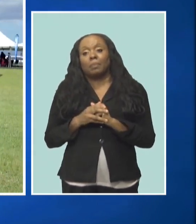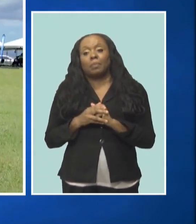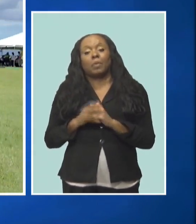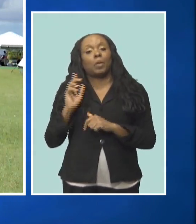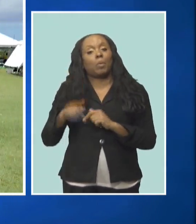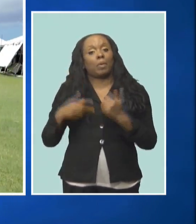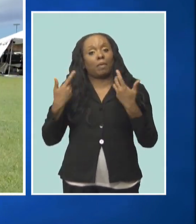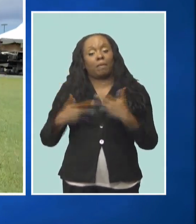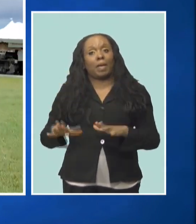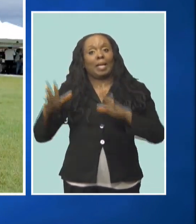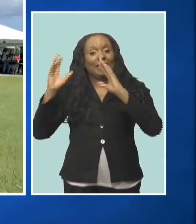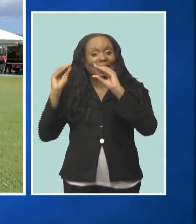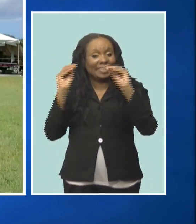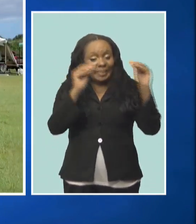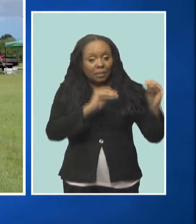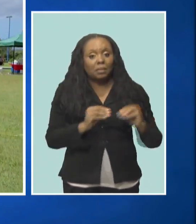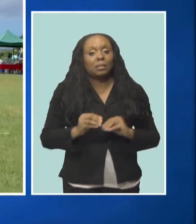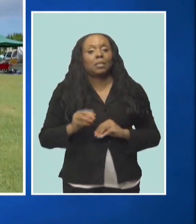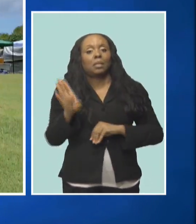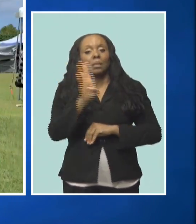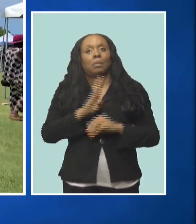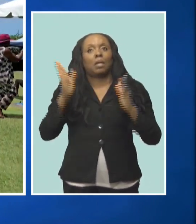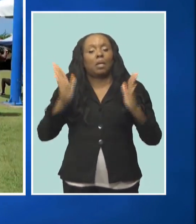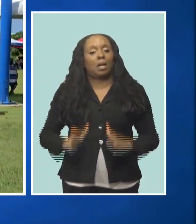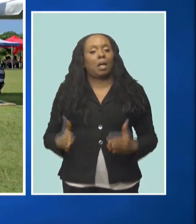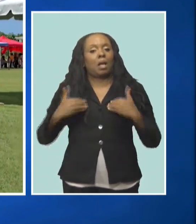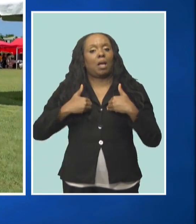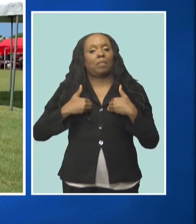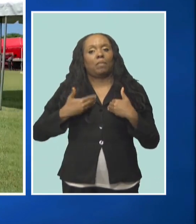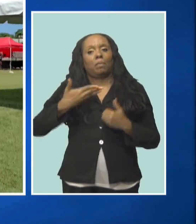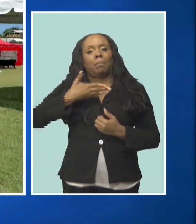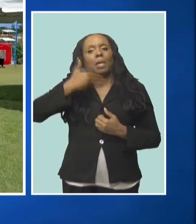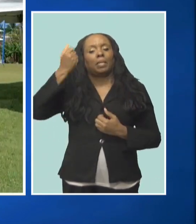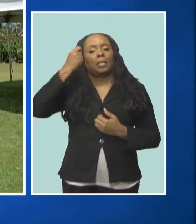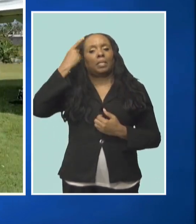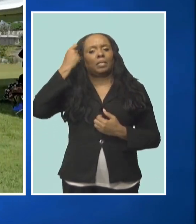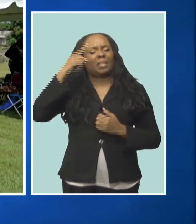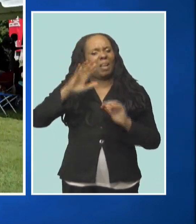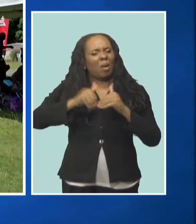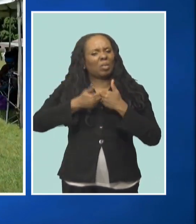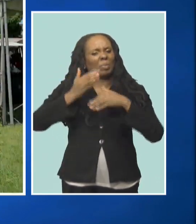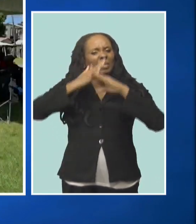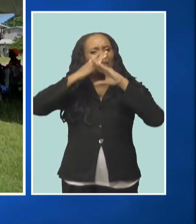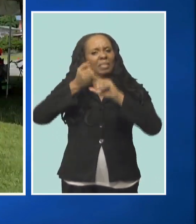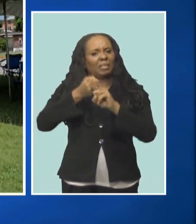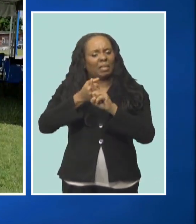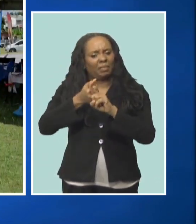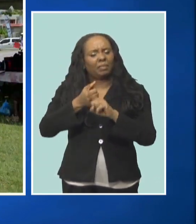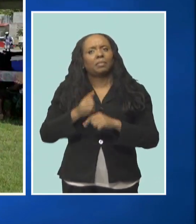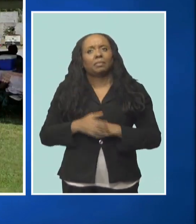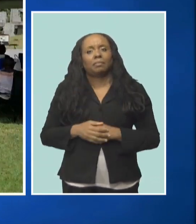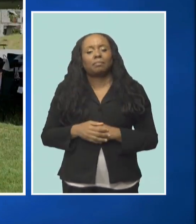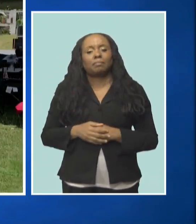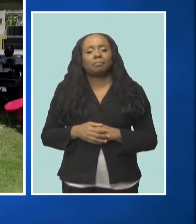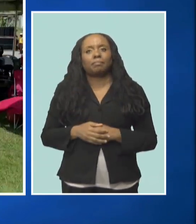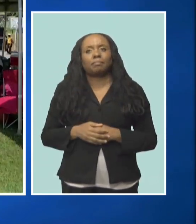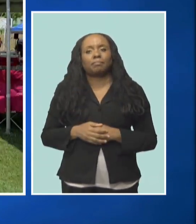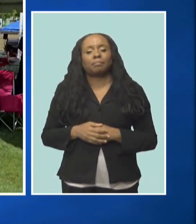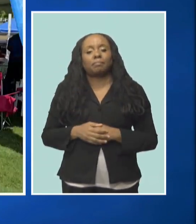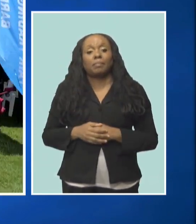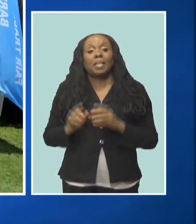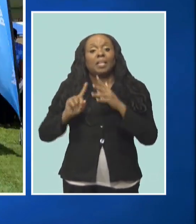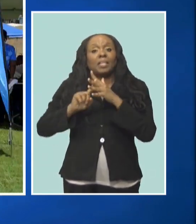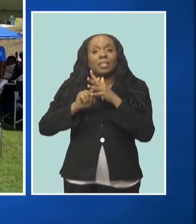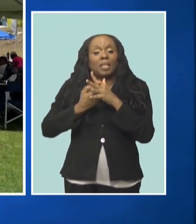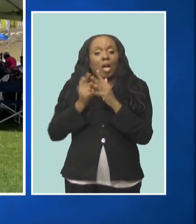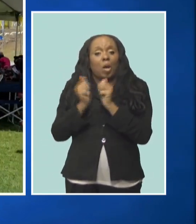awareness exercise, Barbadians will be better educated in how to protect themselves. And we know it starts in our minds. We have to change